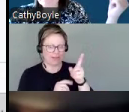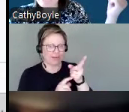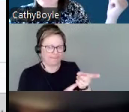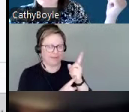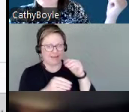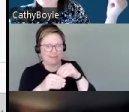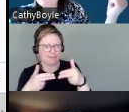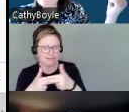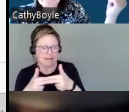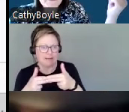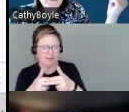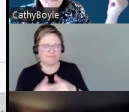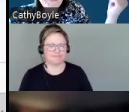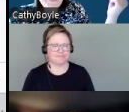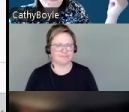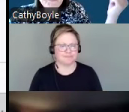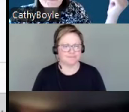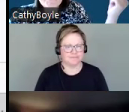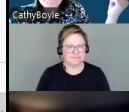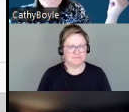the slideshow.